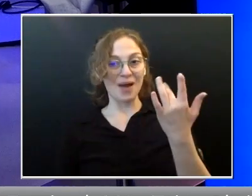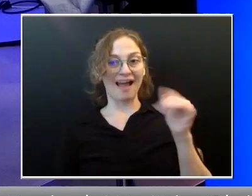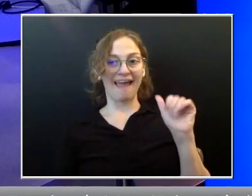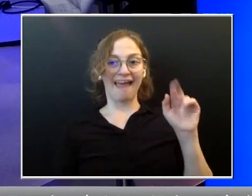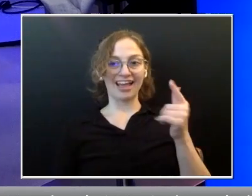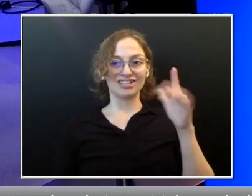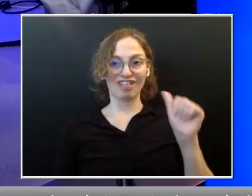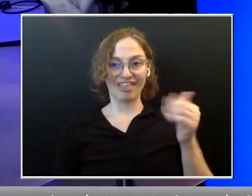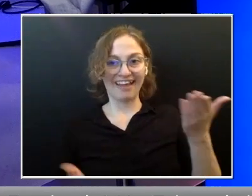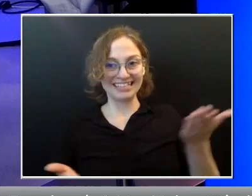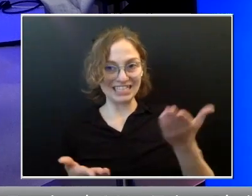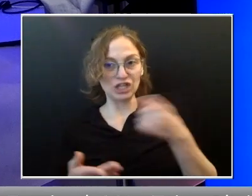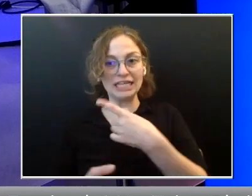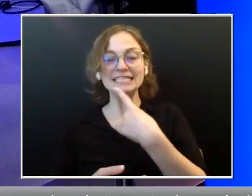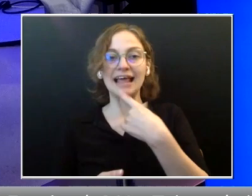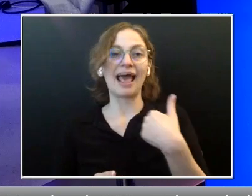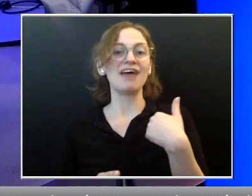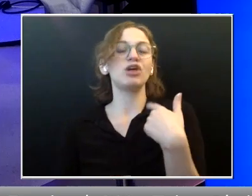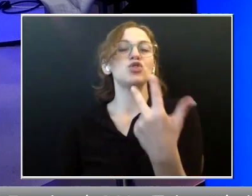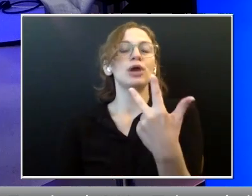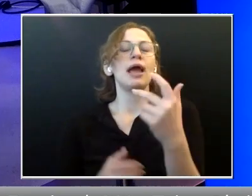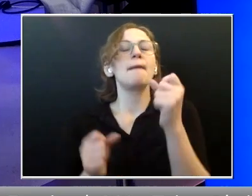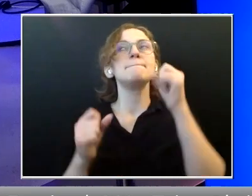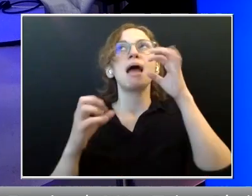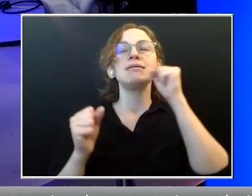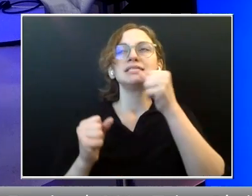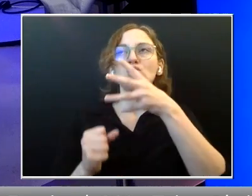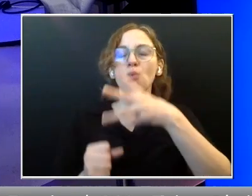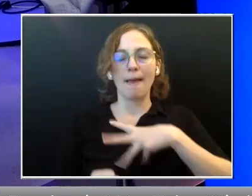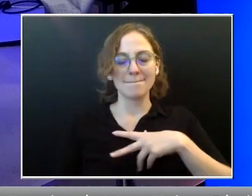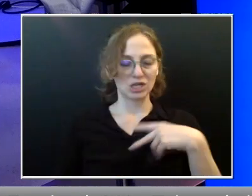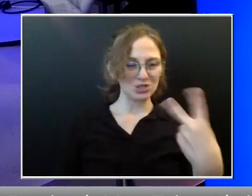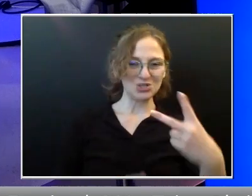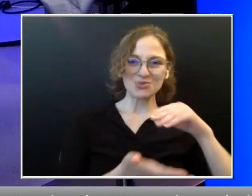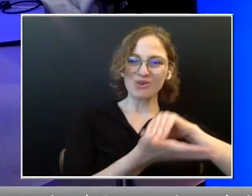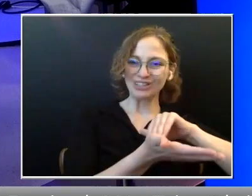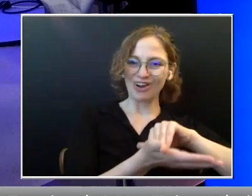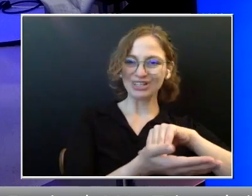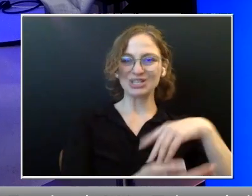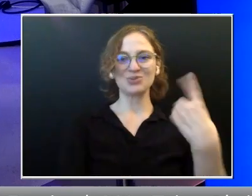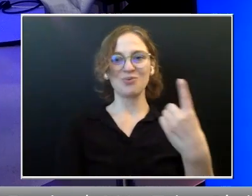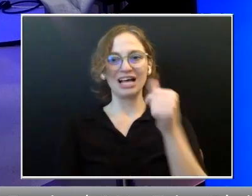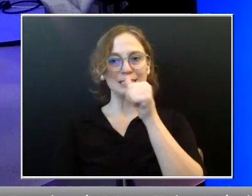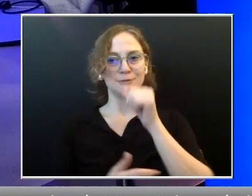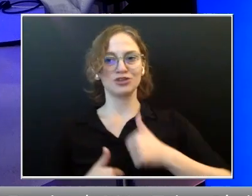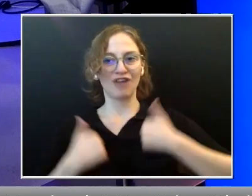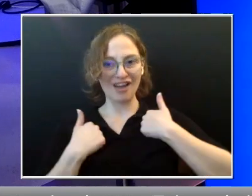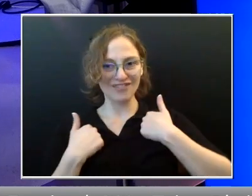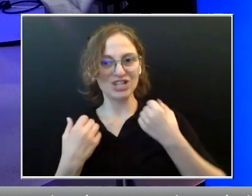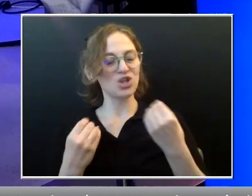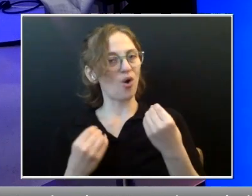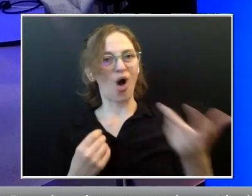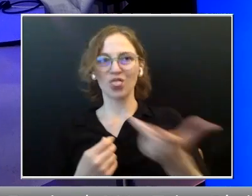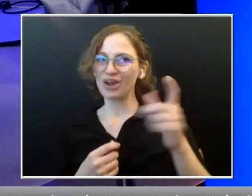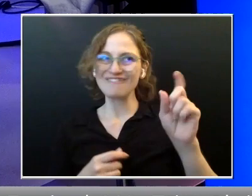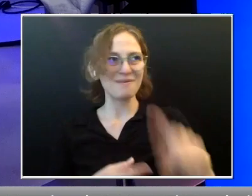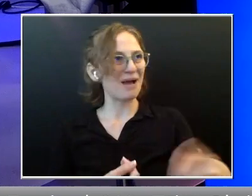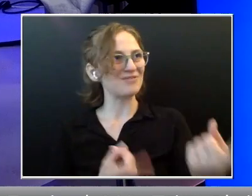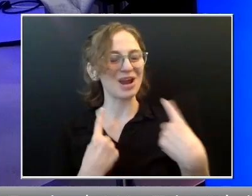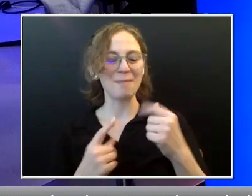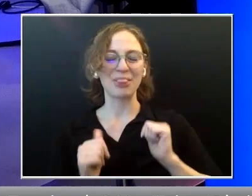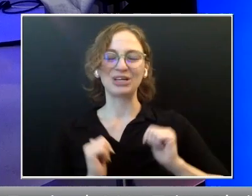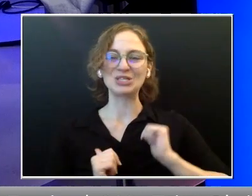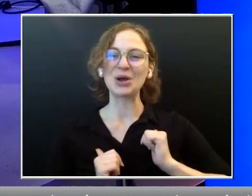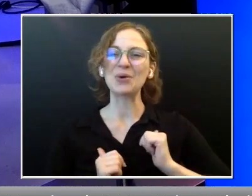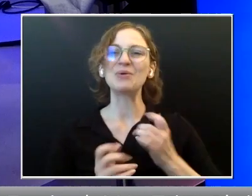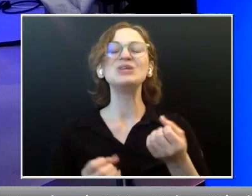are doctors, 1's a survivor, and you have to have them on All Things Heart. So I want to ask, Angela, what was Dr.